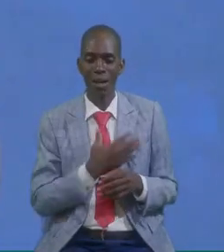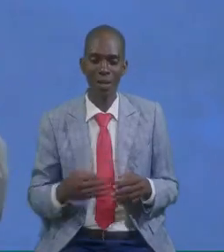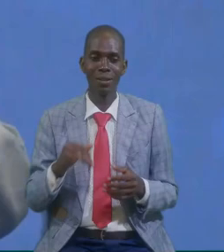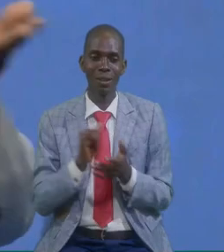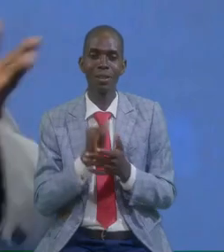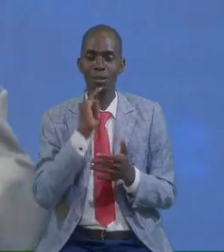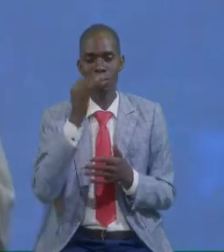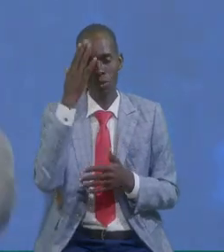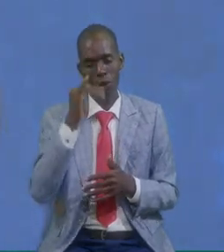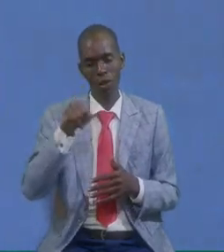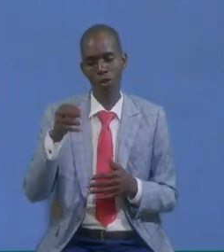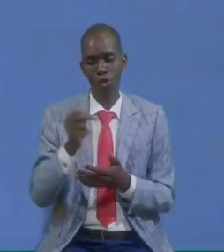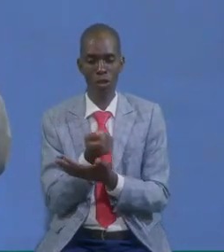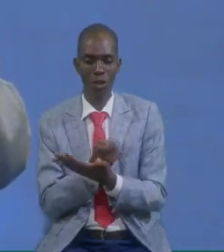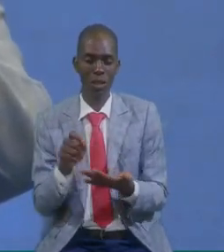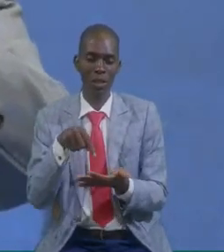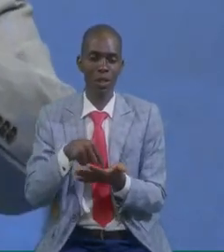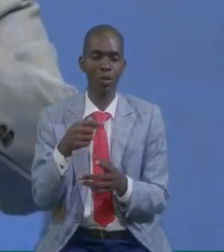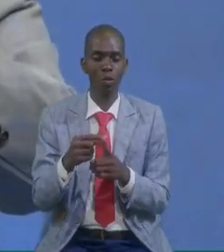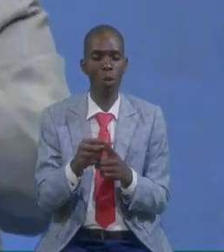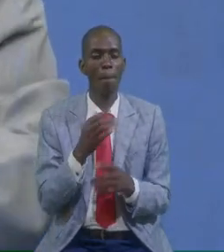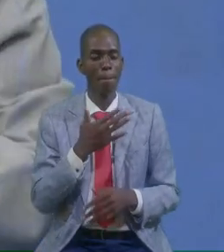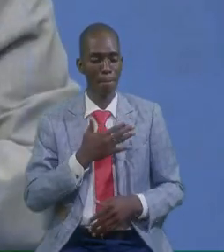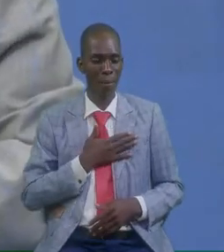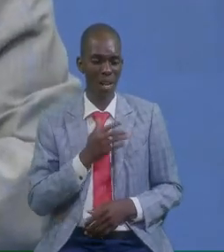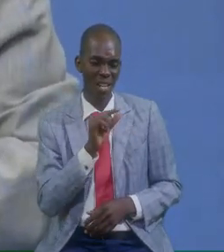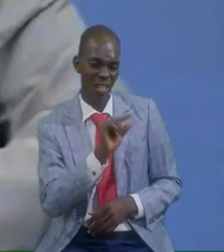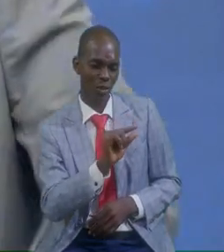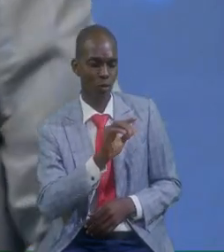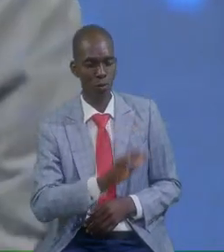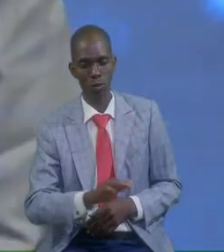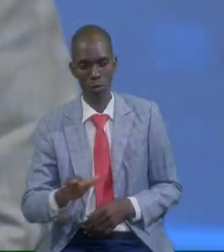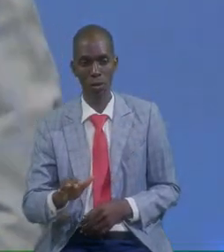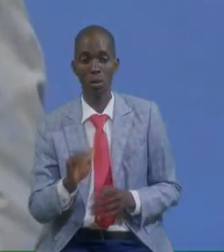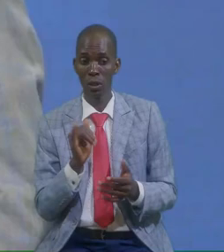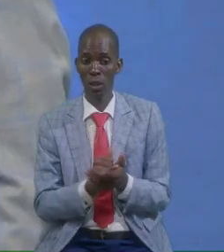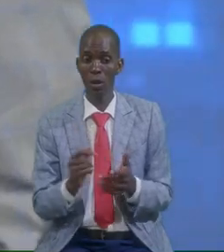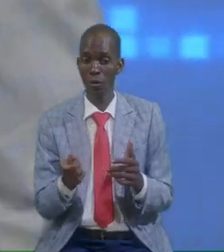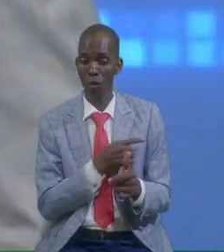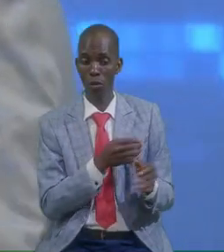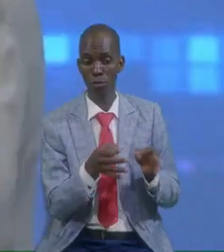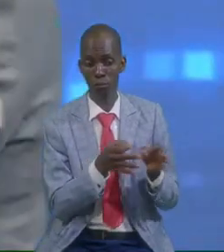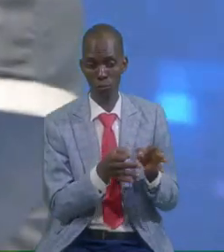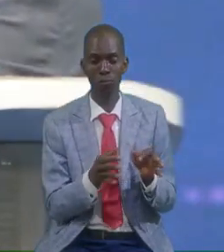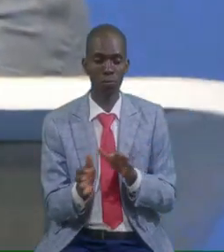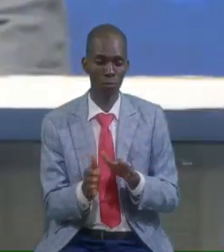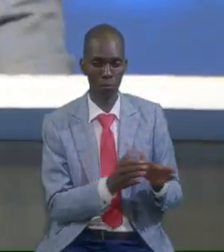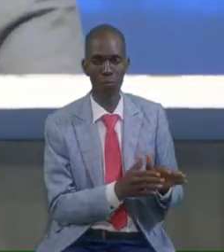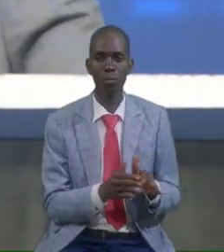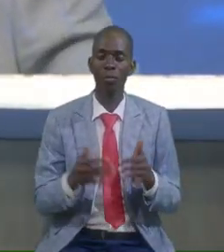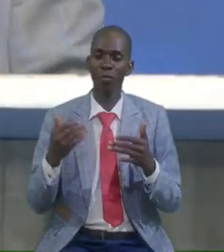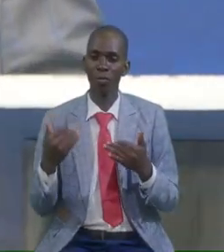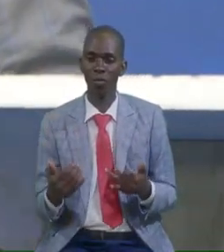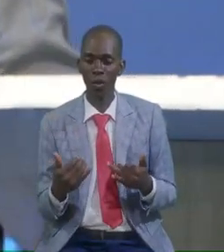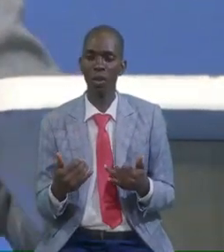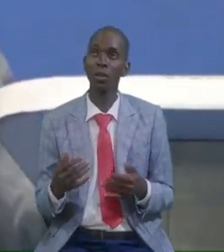himself, he says, my little children, there's another side to this. Is God, the